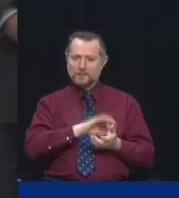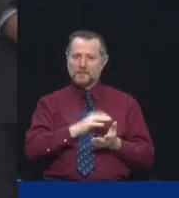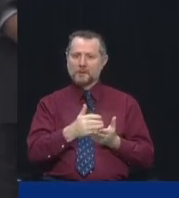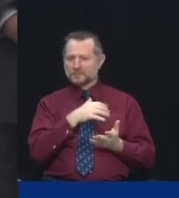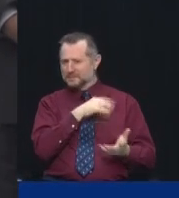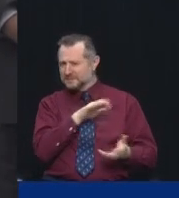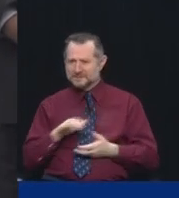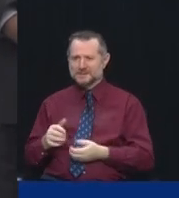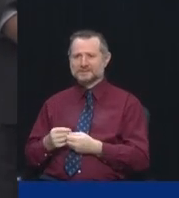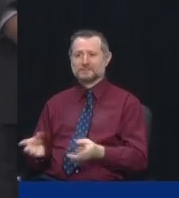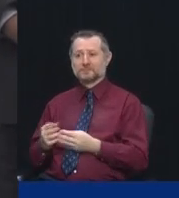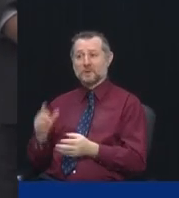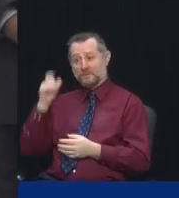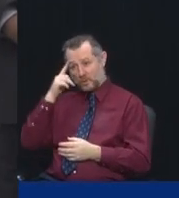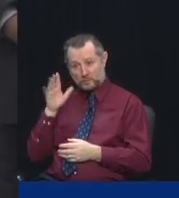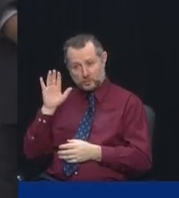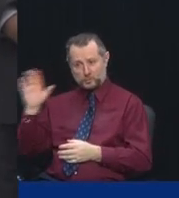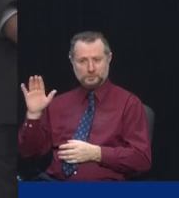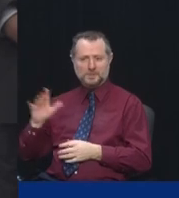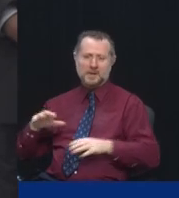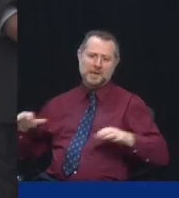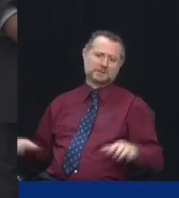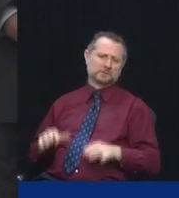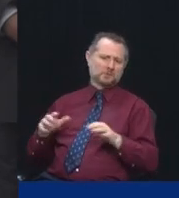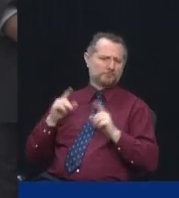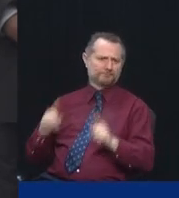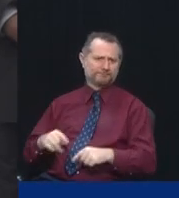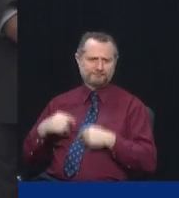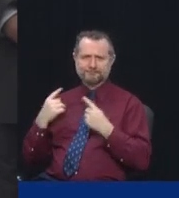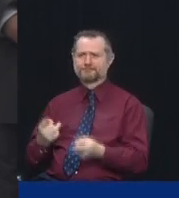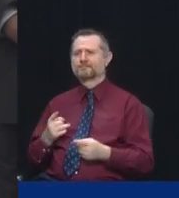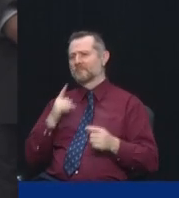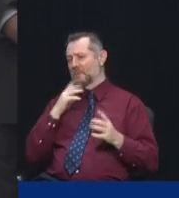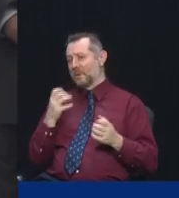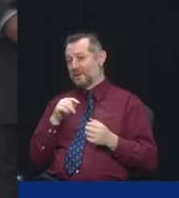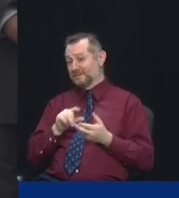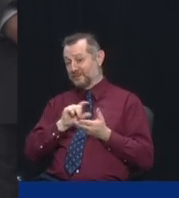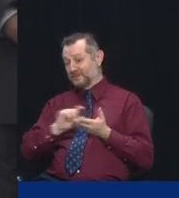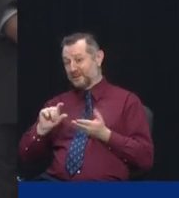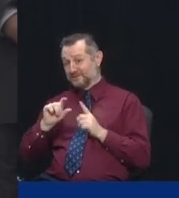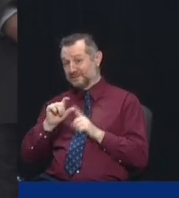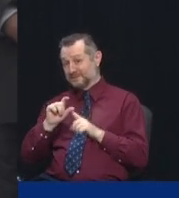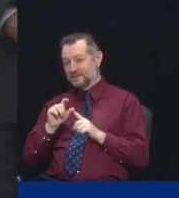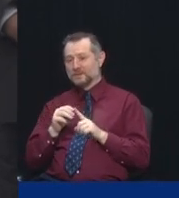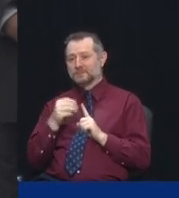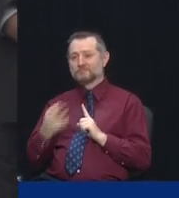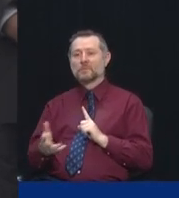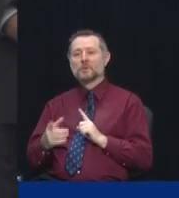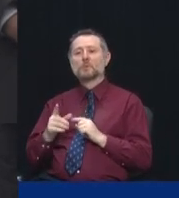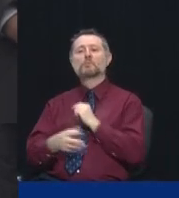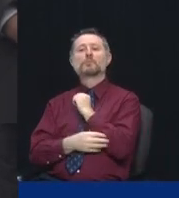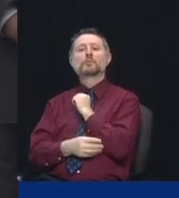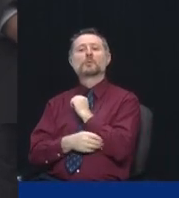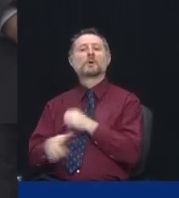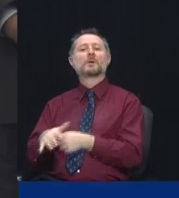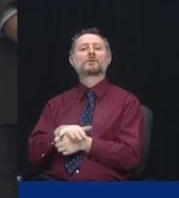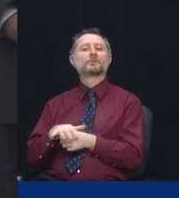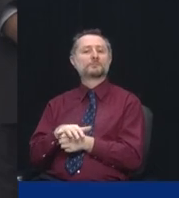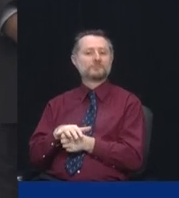Governor, your efforts to bring vaccination to the underserved areas all over the state have